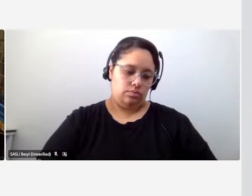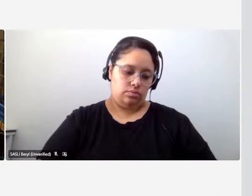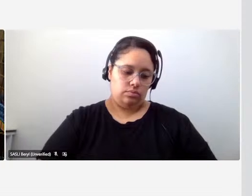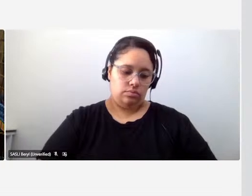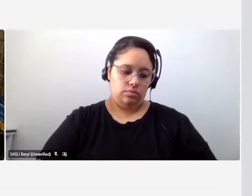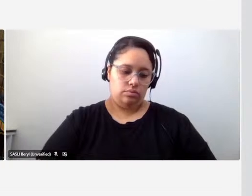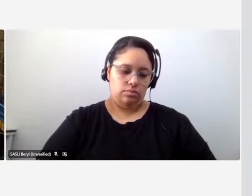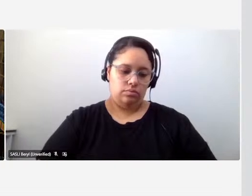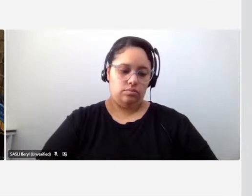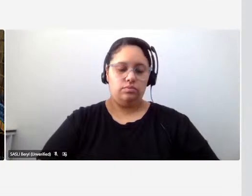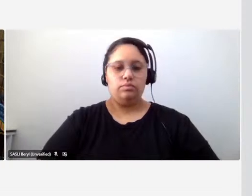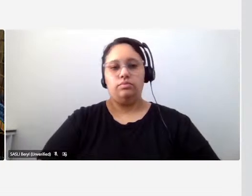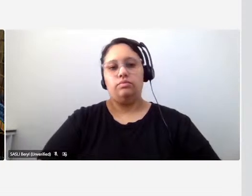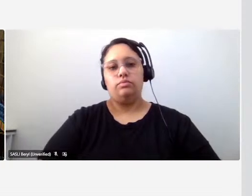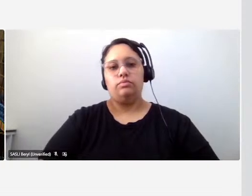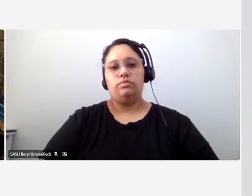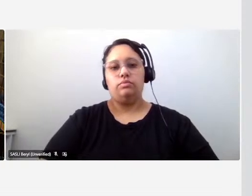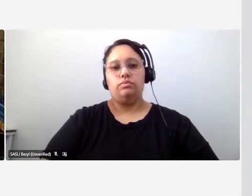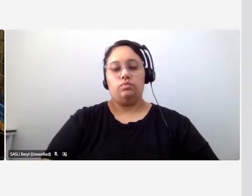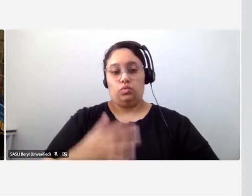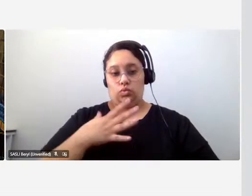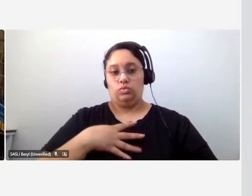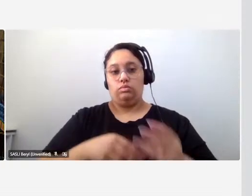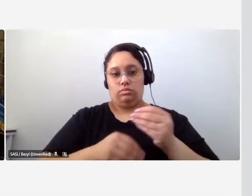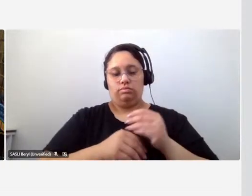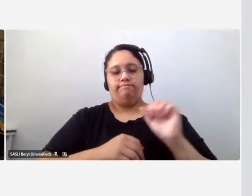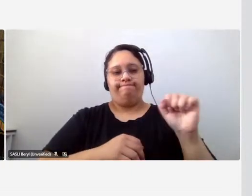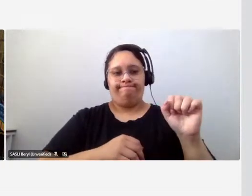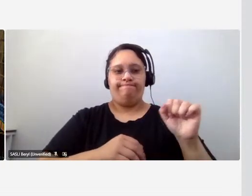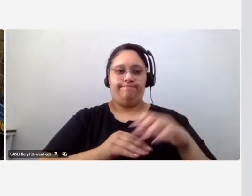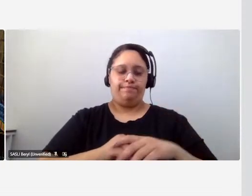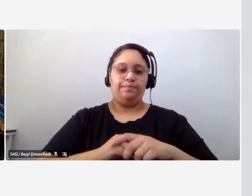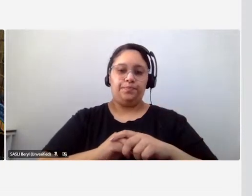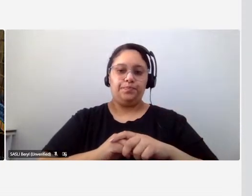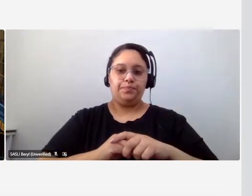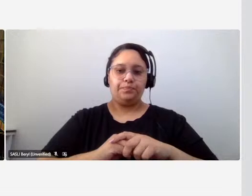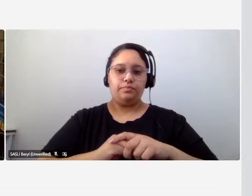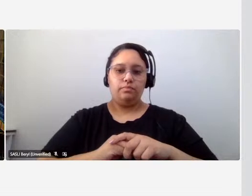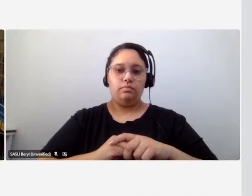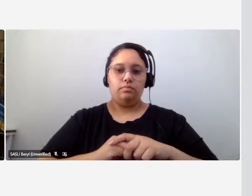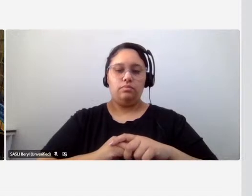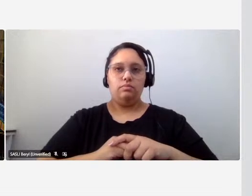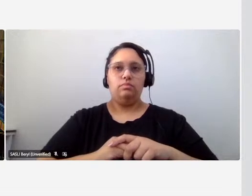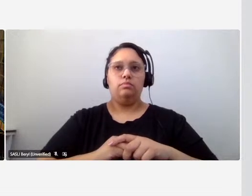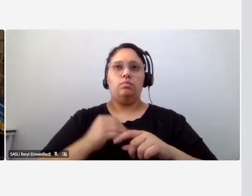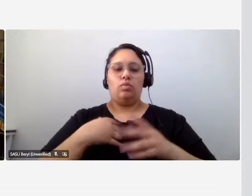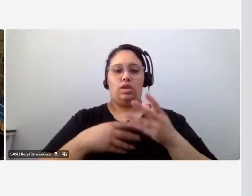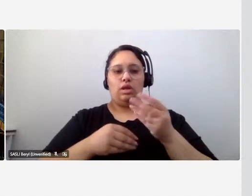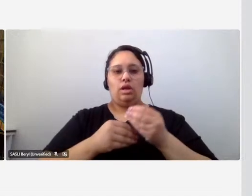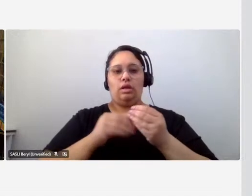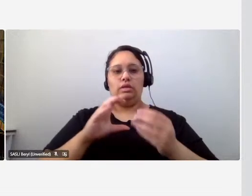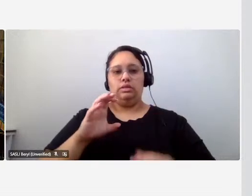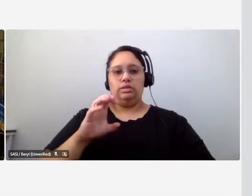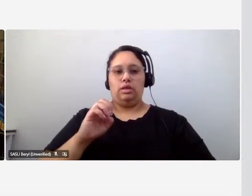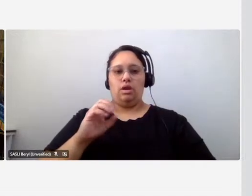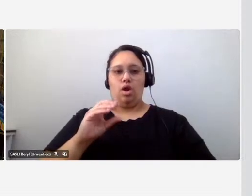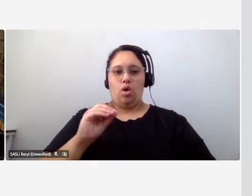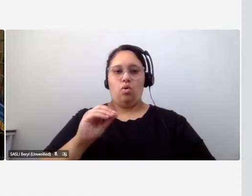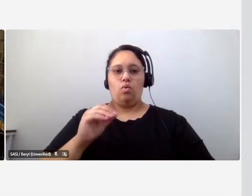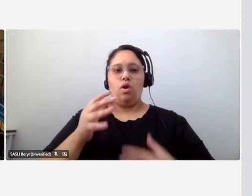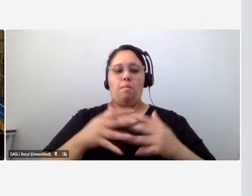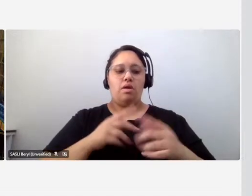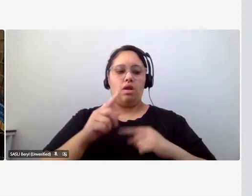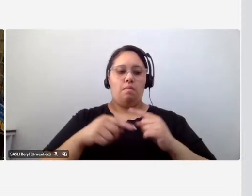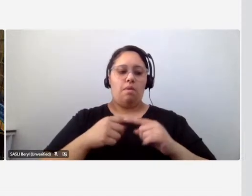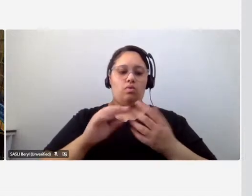And you would also like to add? Yes, Thank you. I'd just like to emphasize what the CEO said. The matter about the vandalism